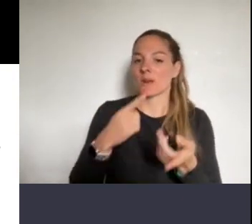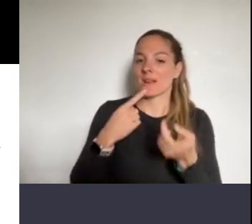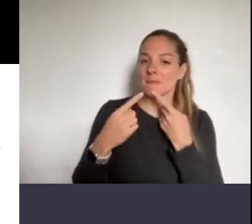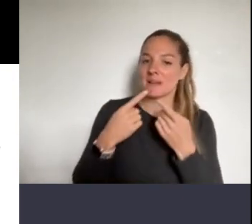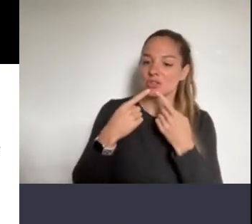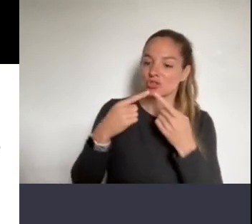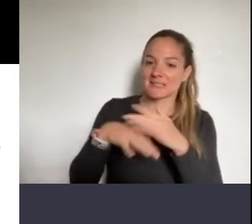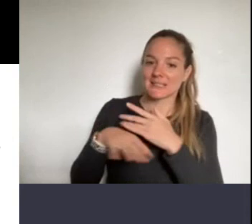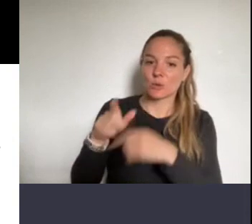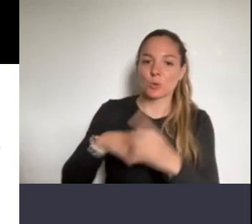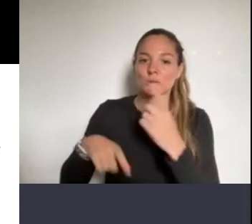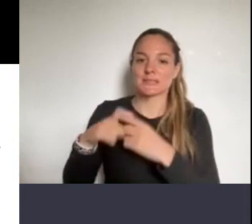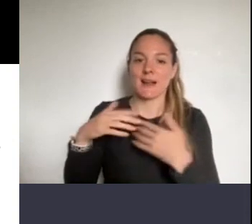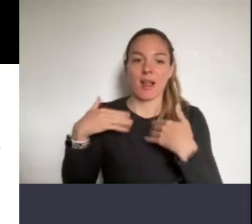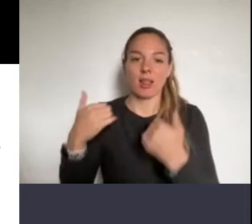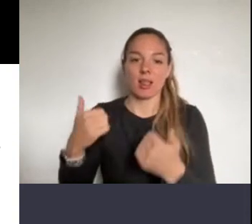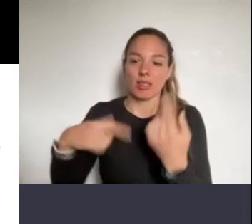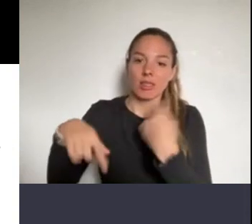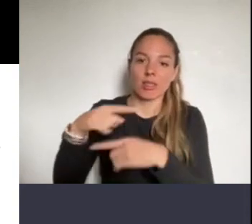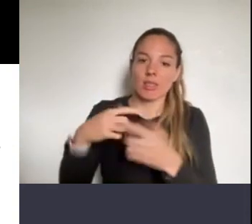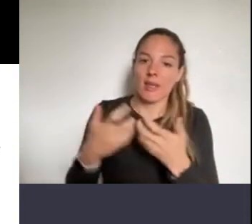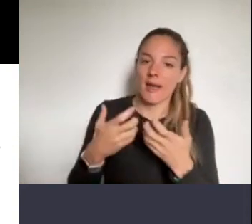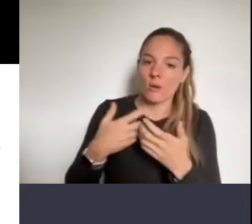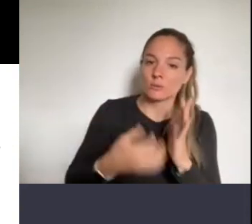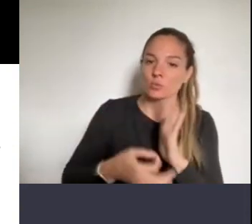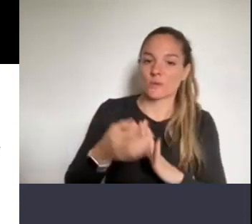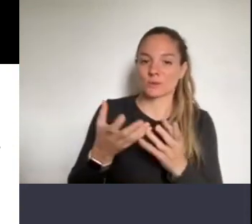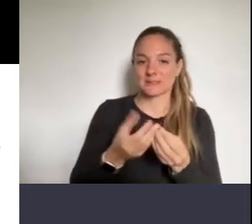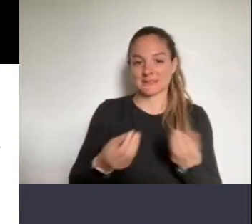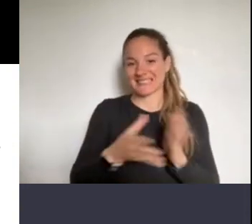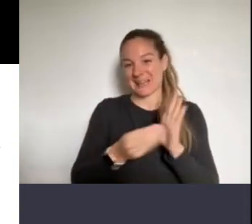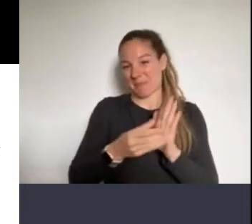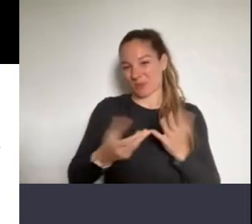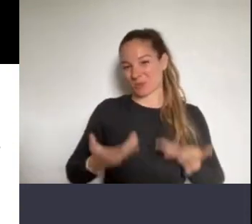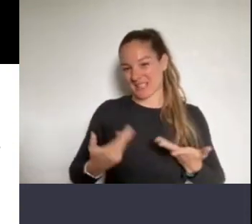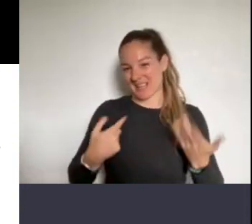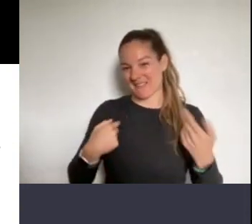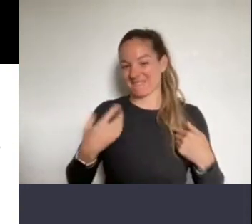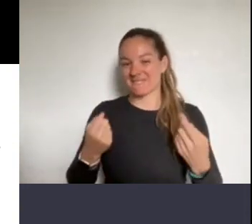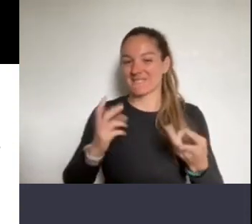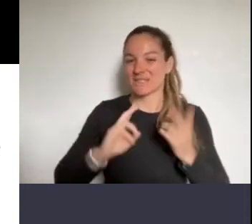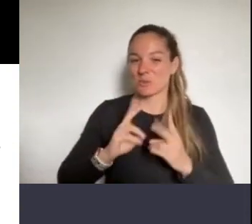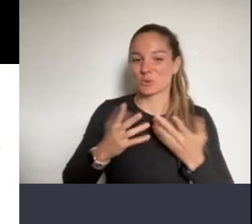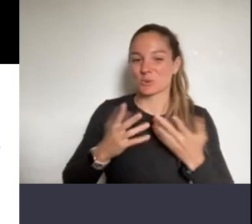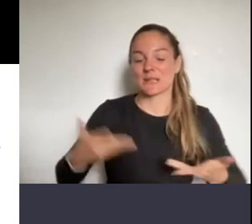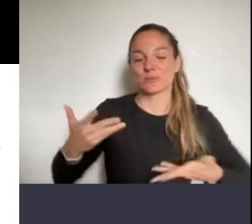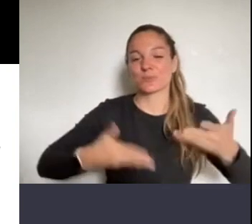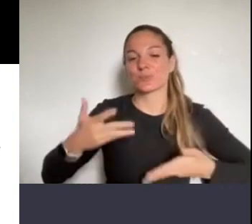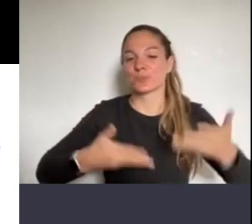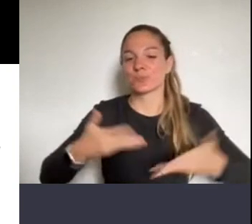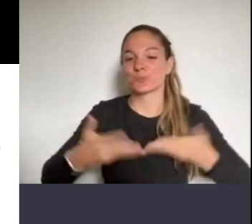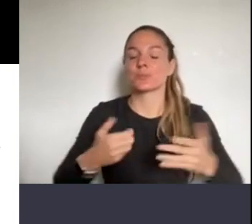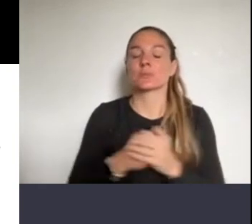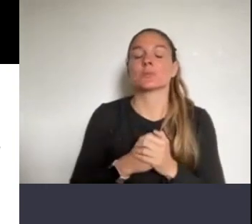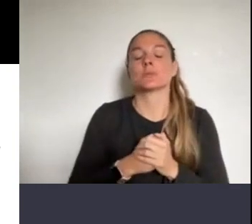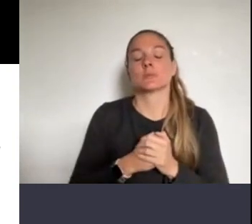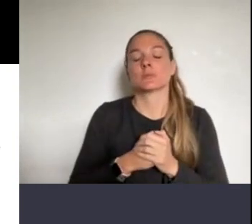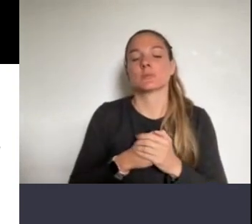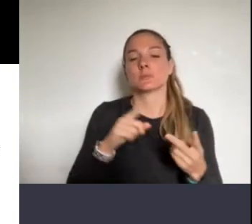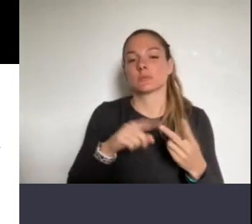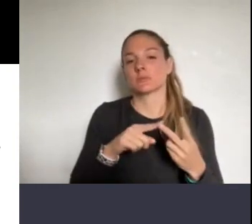community health profile? So we've got our sign language interpreters here today, which will be on the video. We've got the